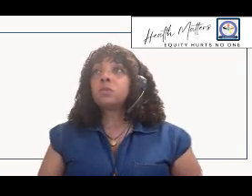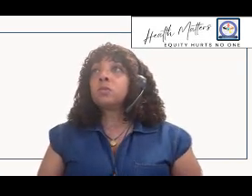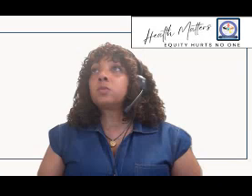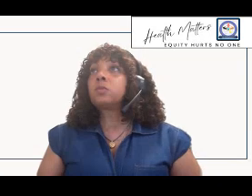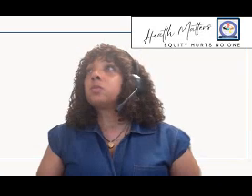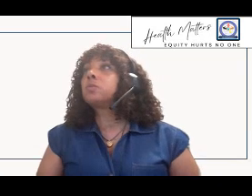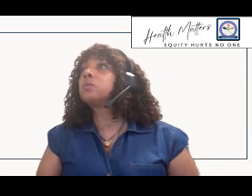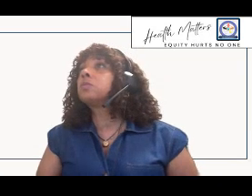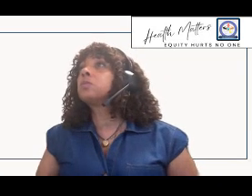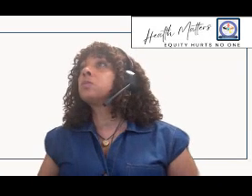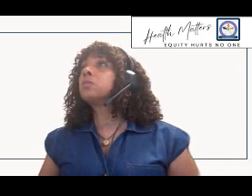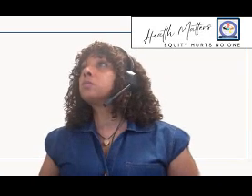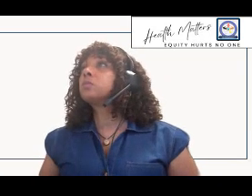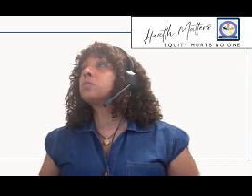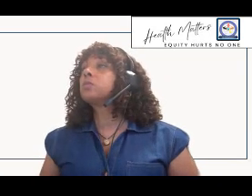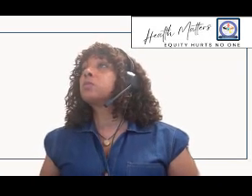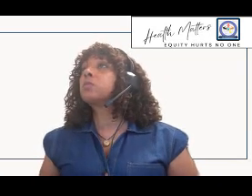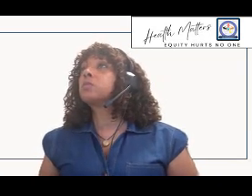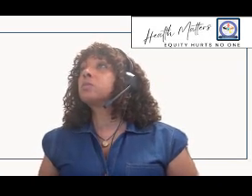enter